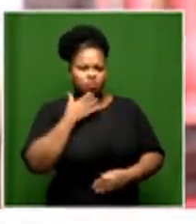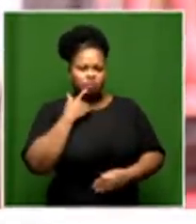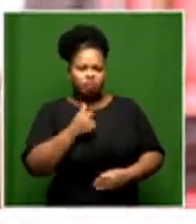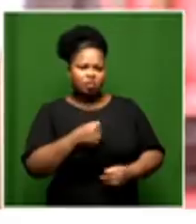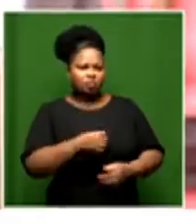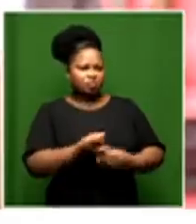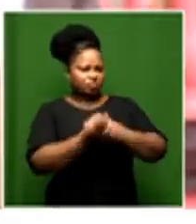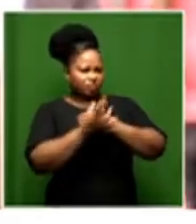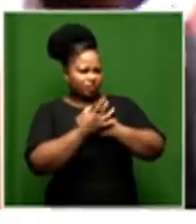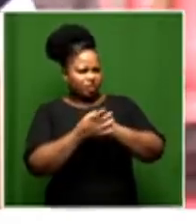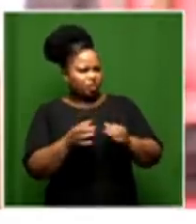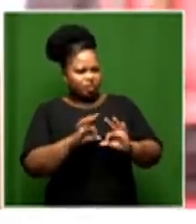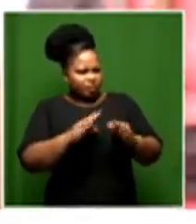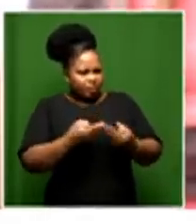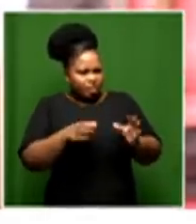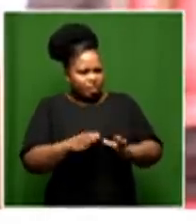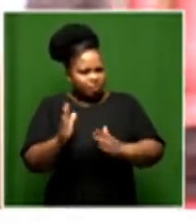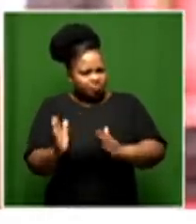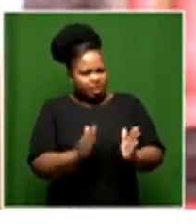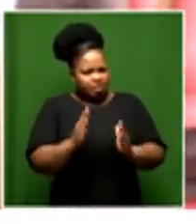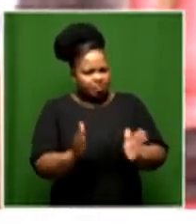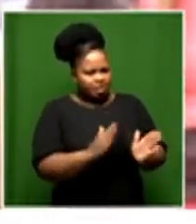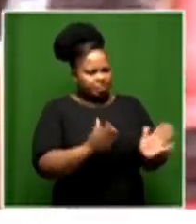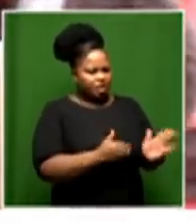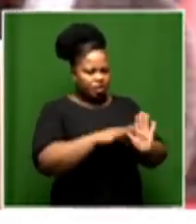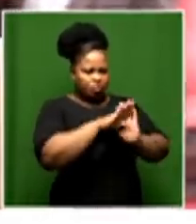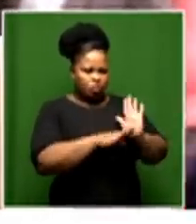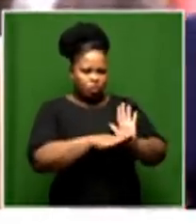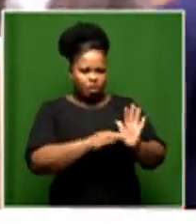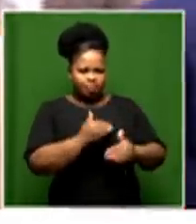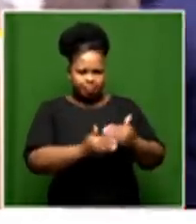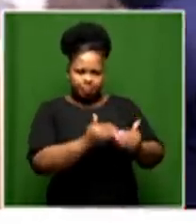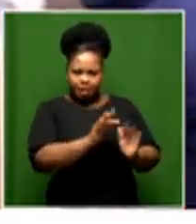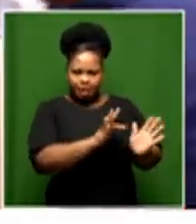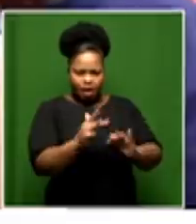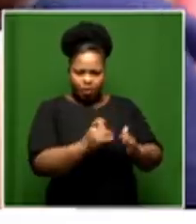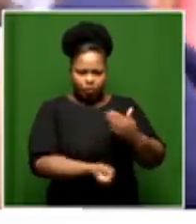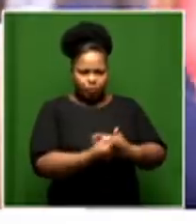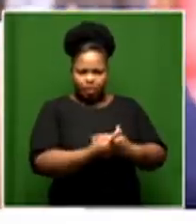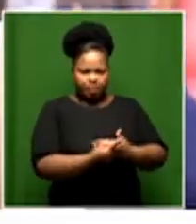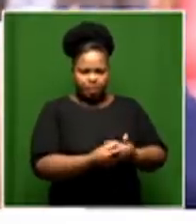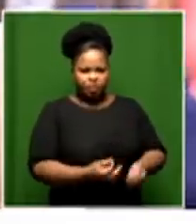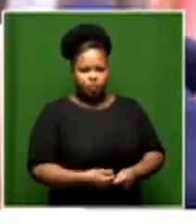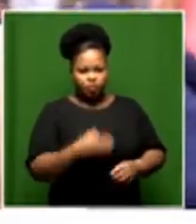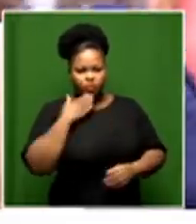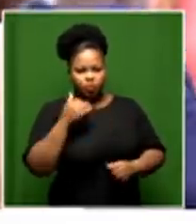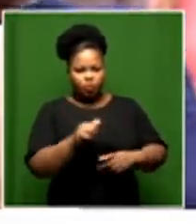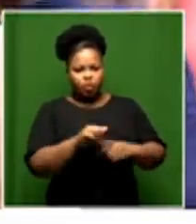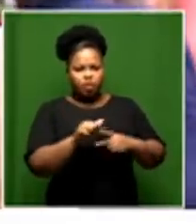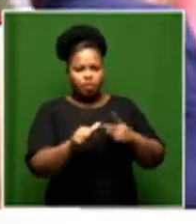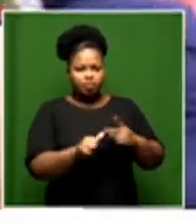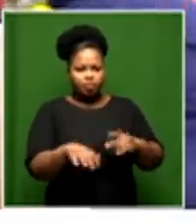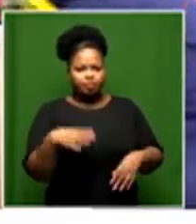njengomndeni uluphi uhlelo oluzolandelwa ukuqhubekene nomsebenzi of ubaba Mvelase, the late Deputy